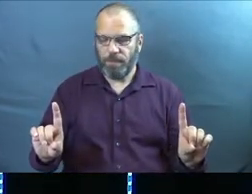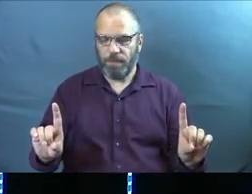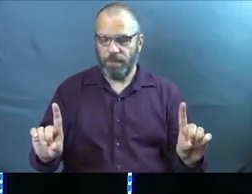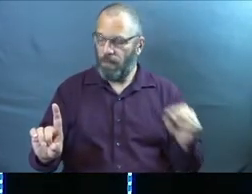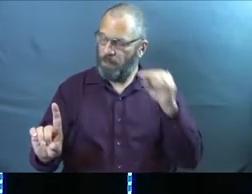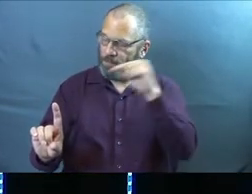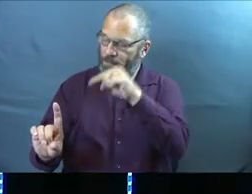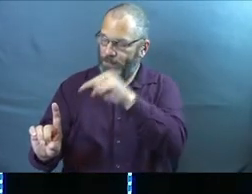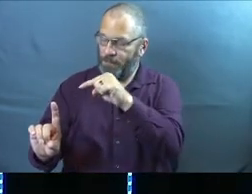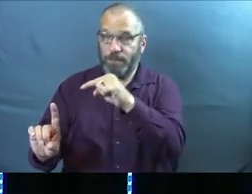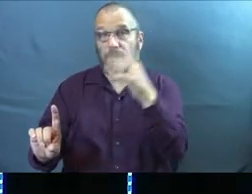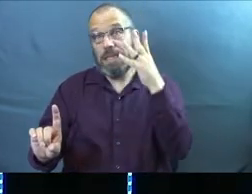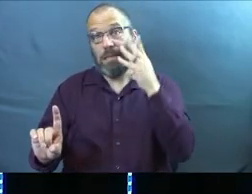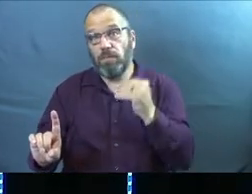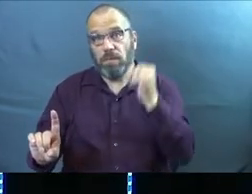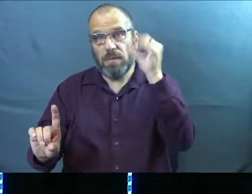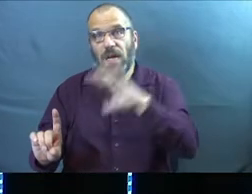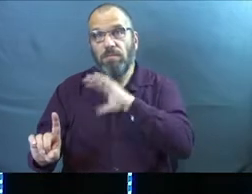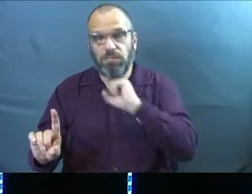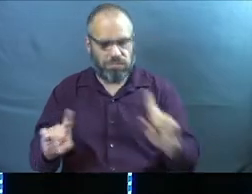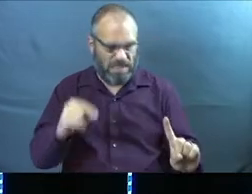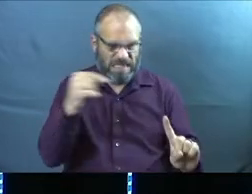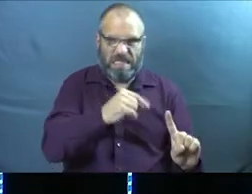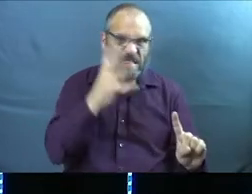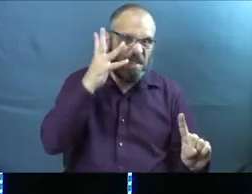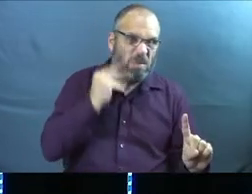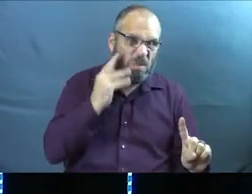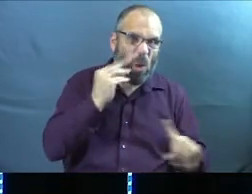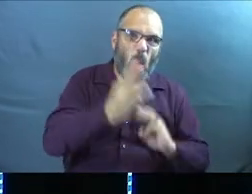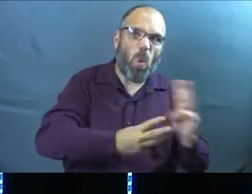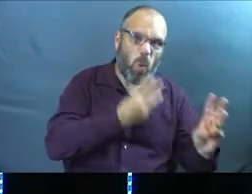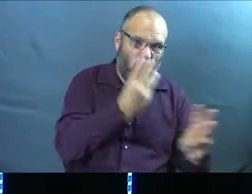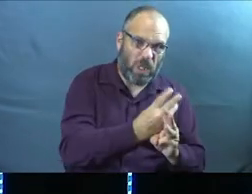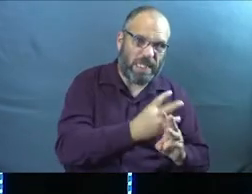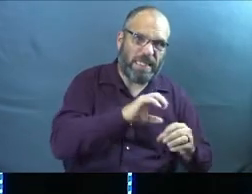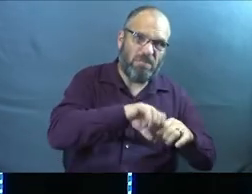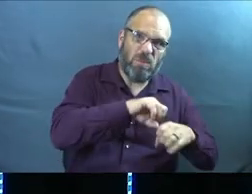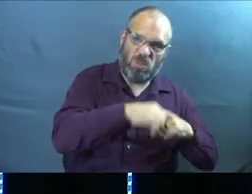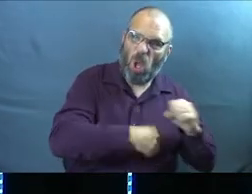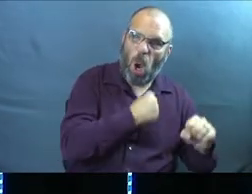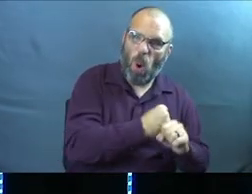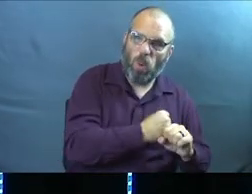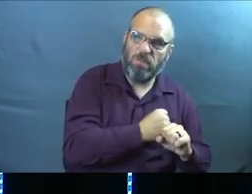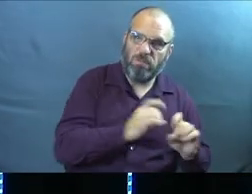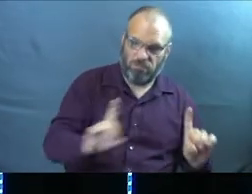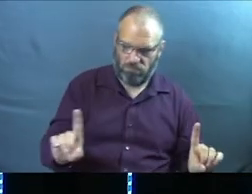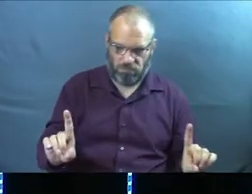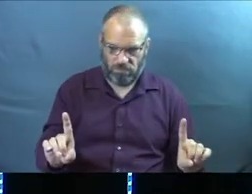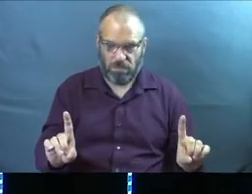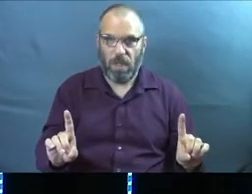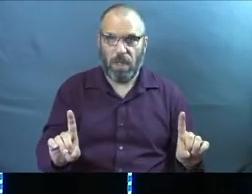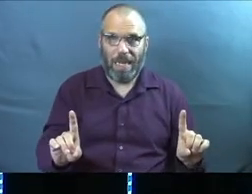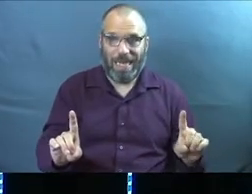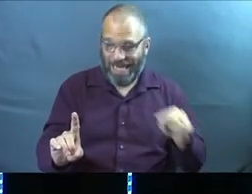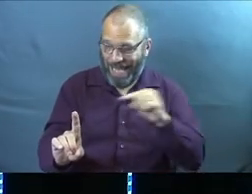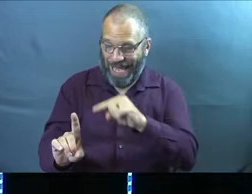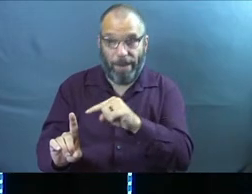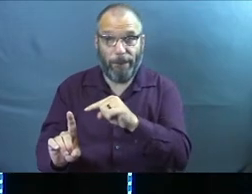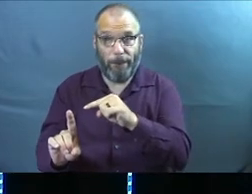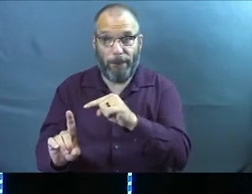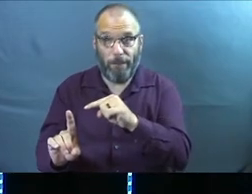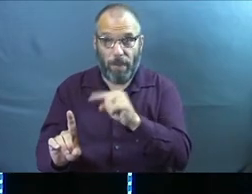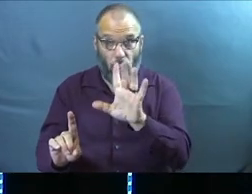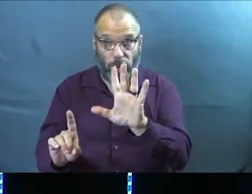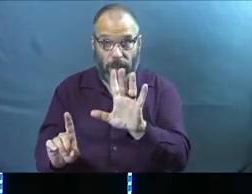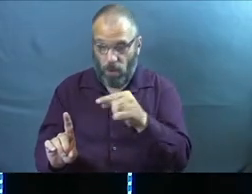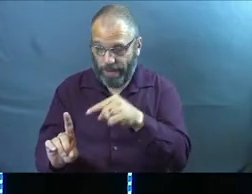And one Christian is experiencing godly sorrow, and the other one is experiencing what he calls worldly sorrow. And the one who's experiencing godly sorrow,